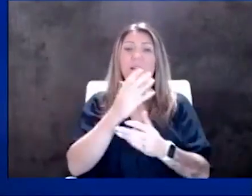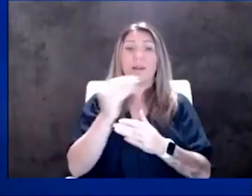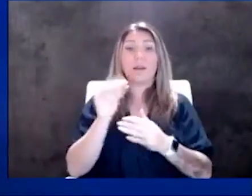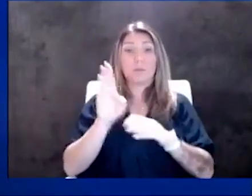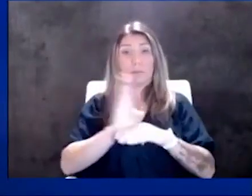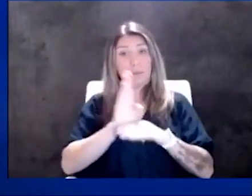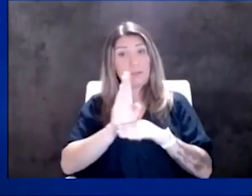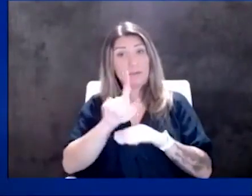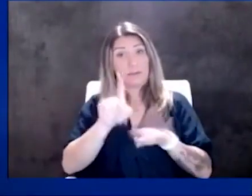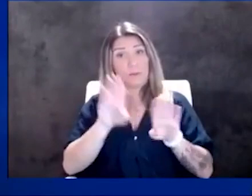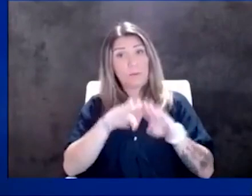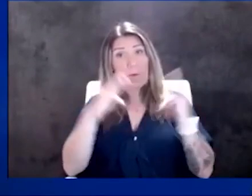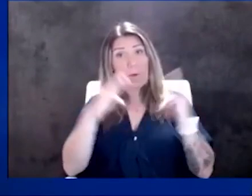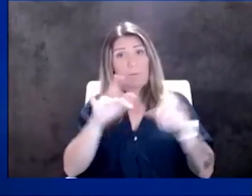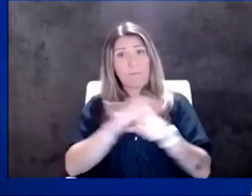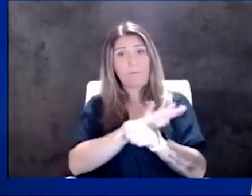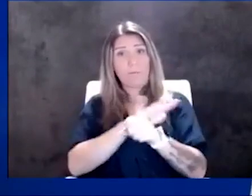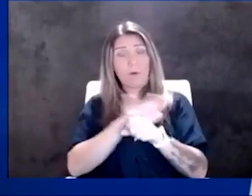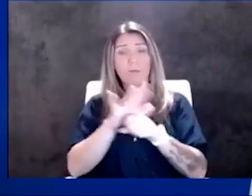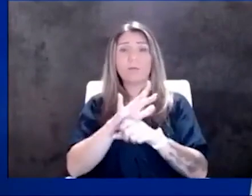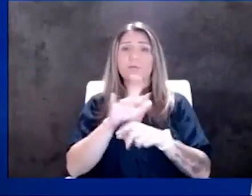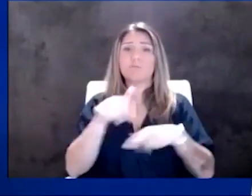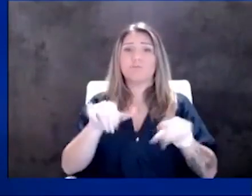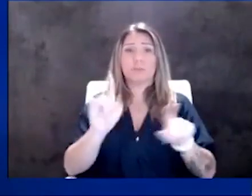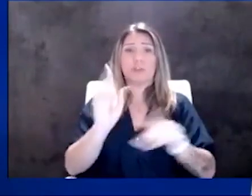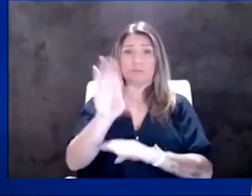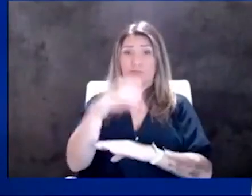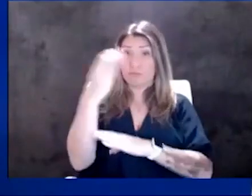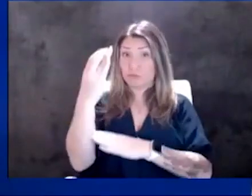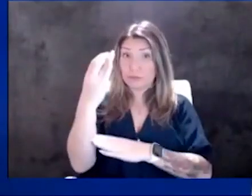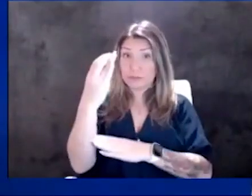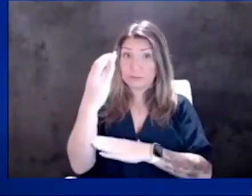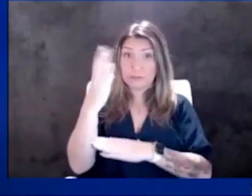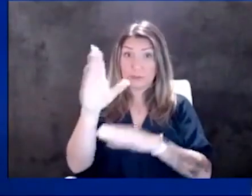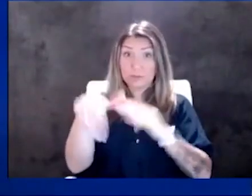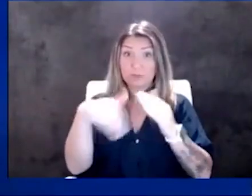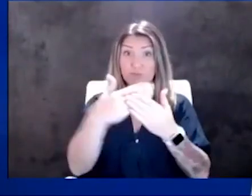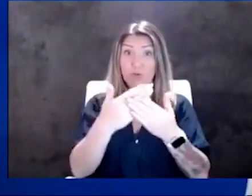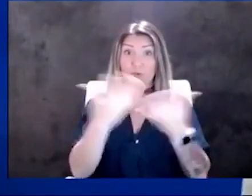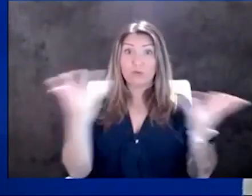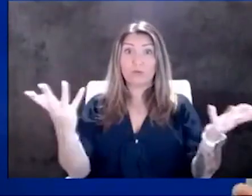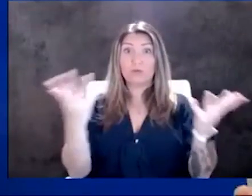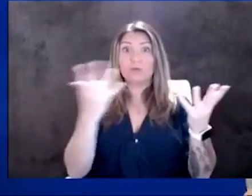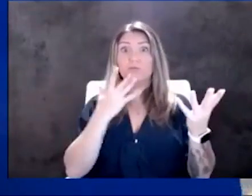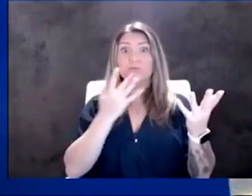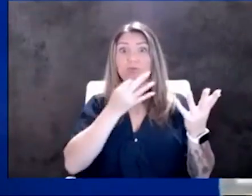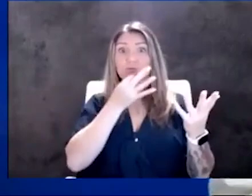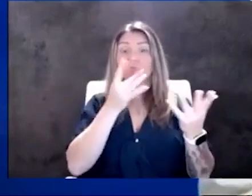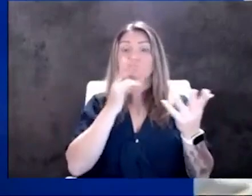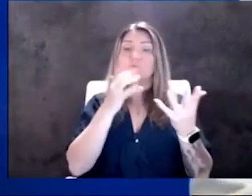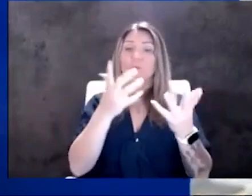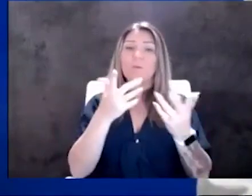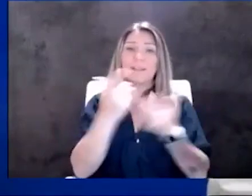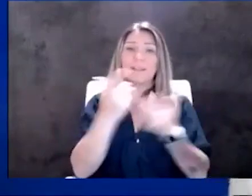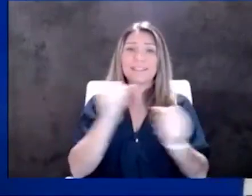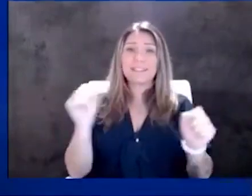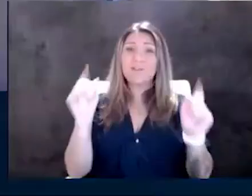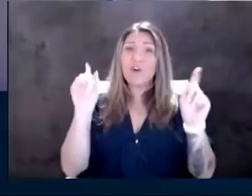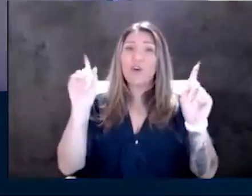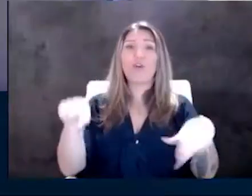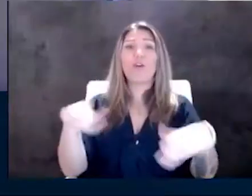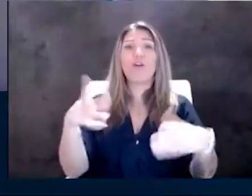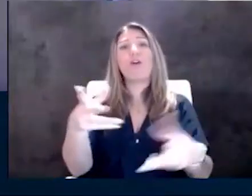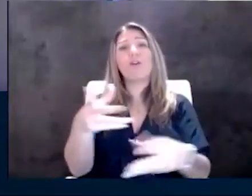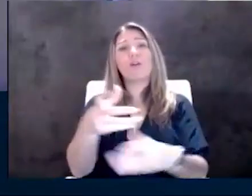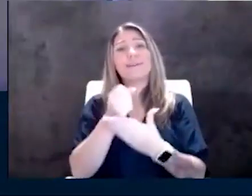full throttle, especially as the Christmas season hits. Gosh, I want them to see us do it safely. I know. All right. Get vaccinated. We'll take care of you. Get vaccinated. All right,